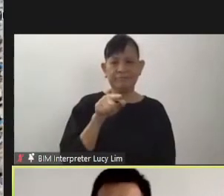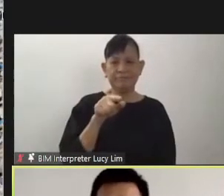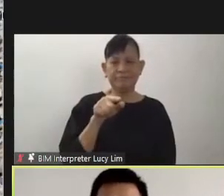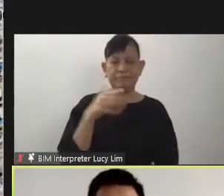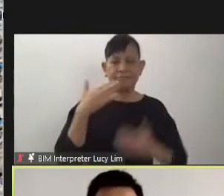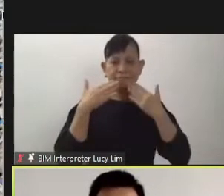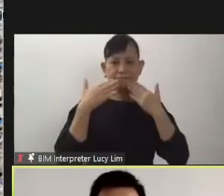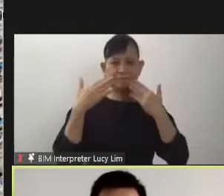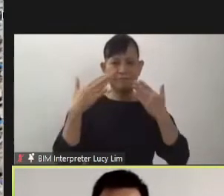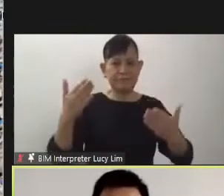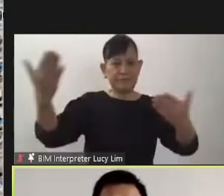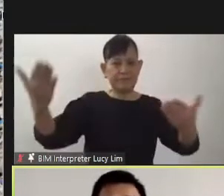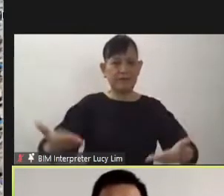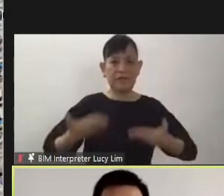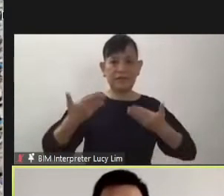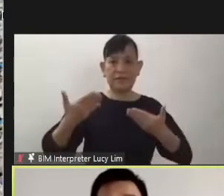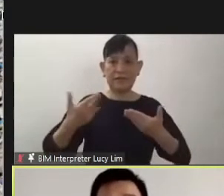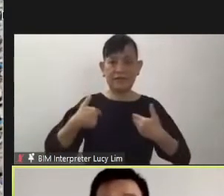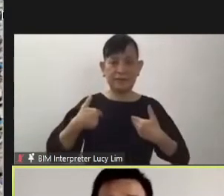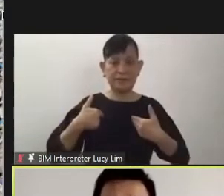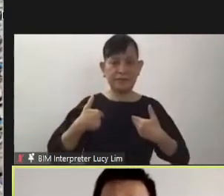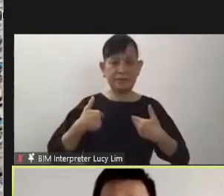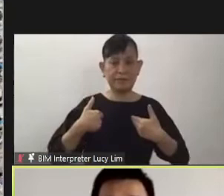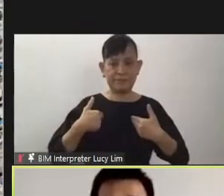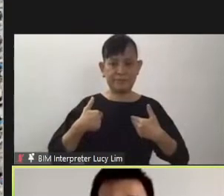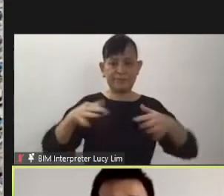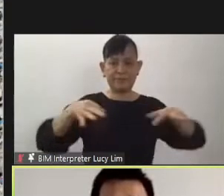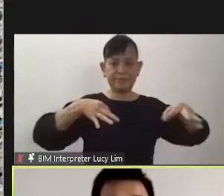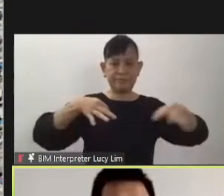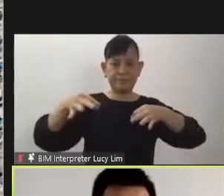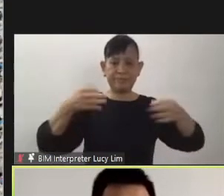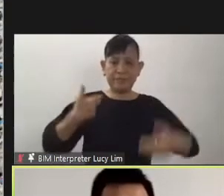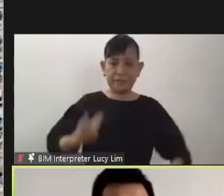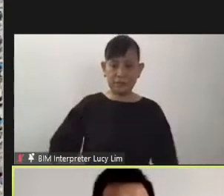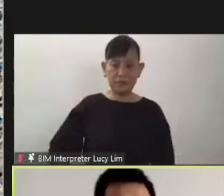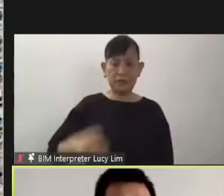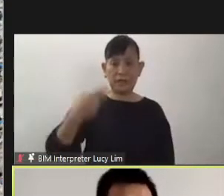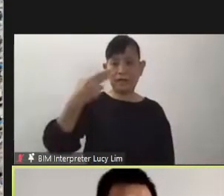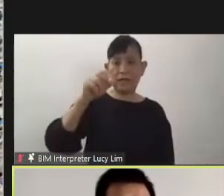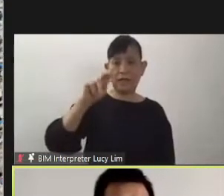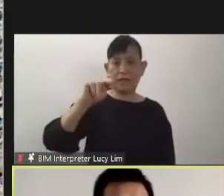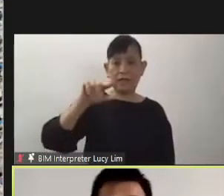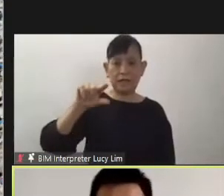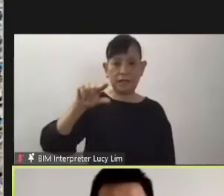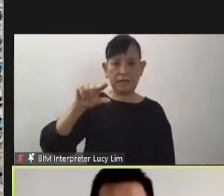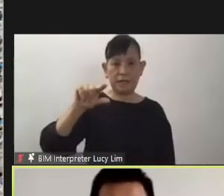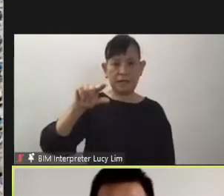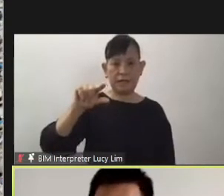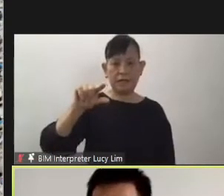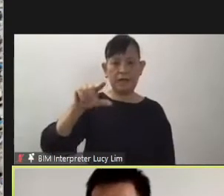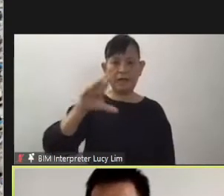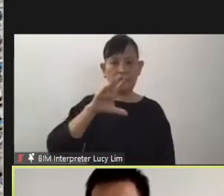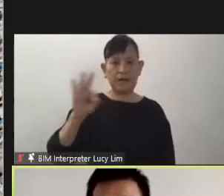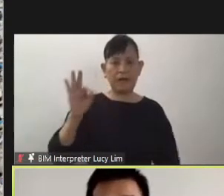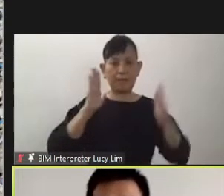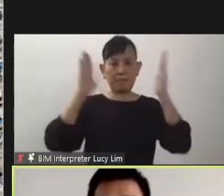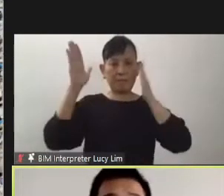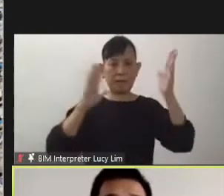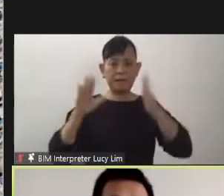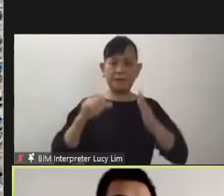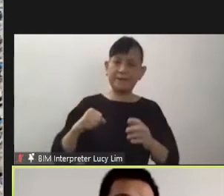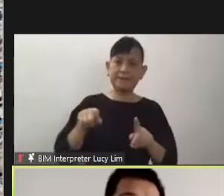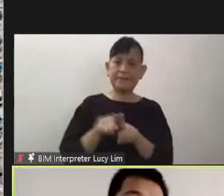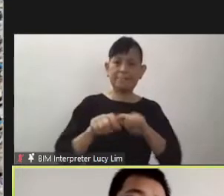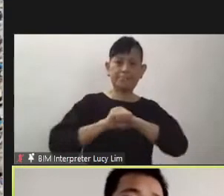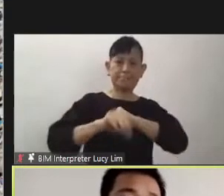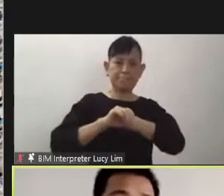Okay, thank you for inviting me. Let me introduce myself. You can call me Heng. I'm a Greenpeace Malaysia campaigner. And today I would